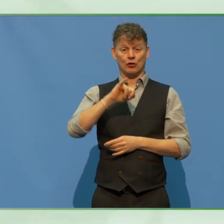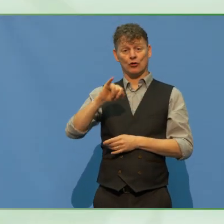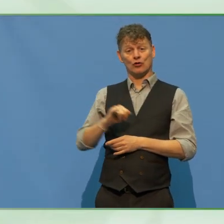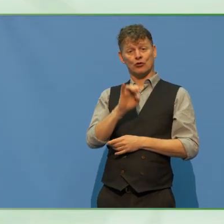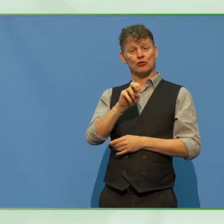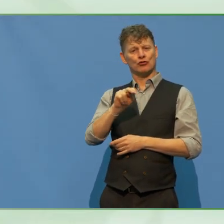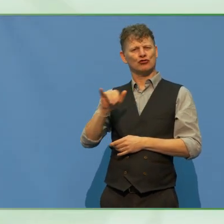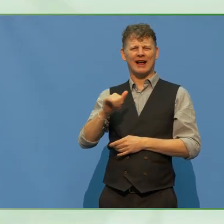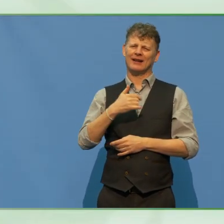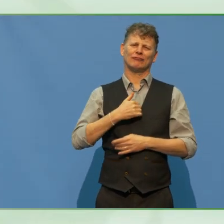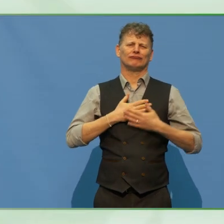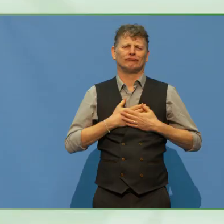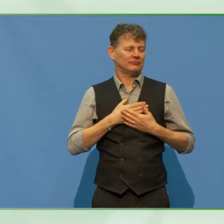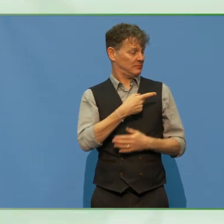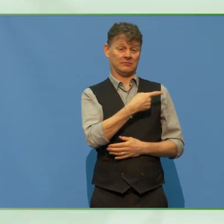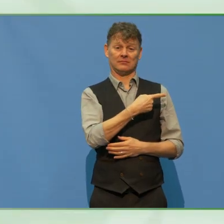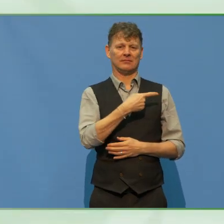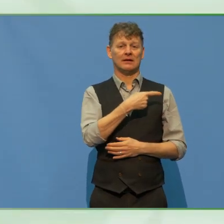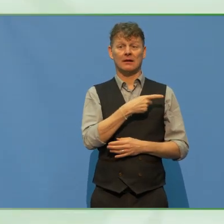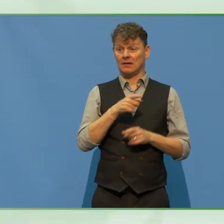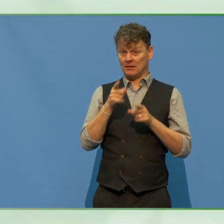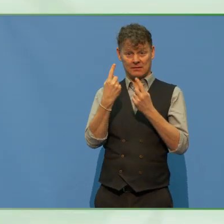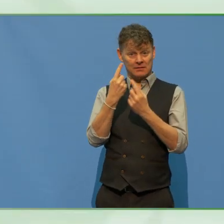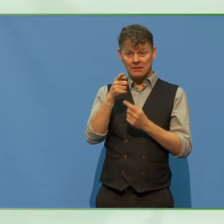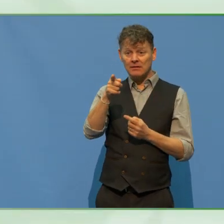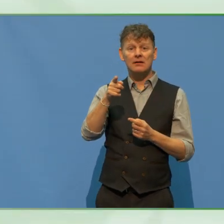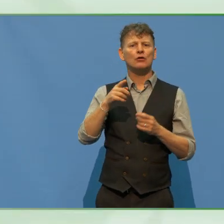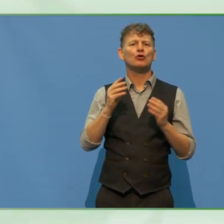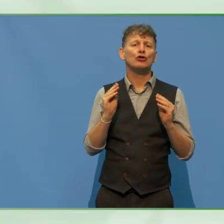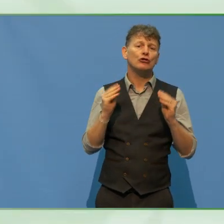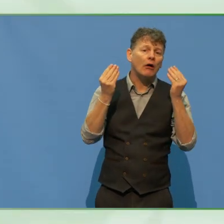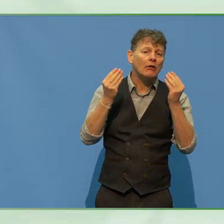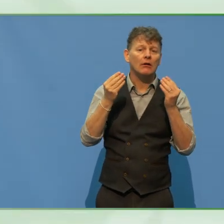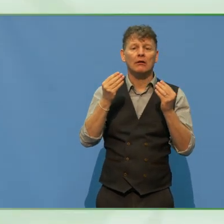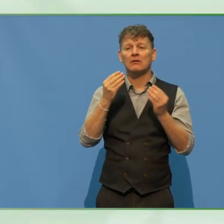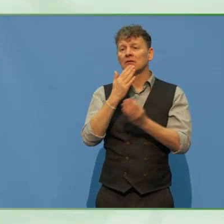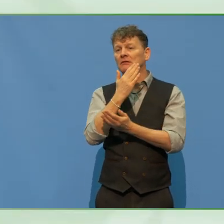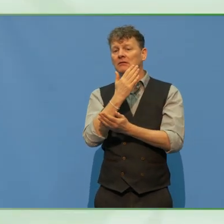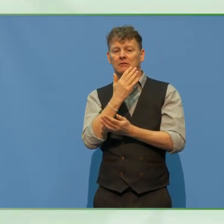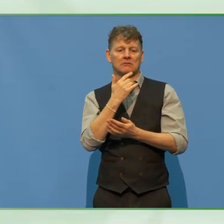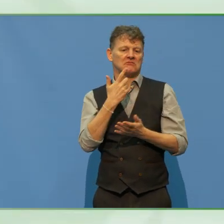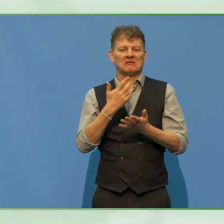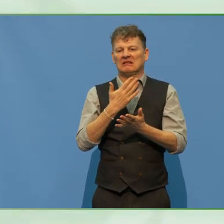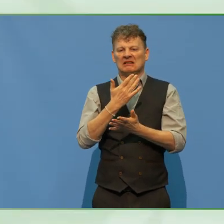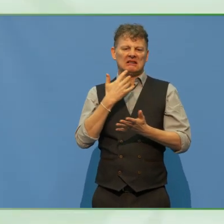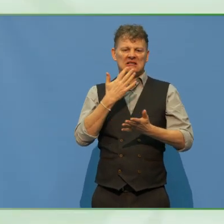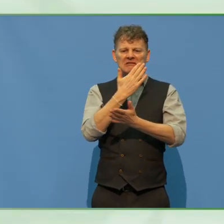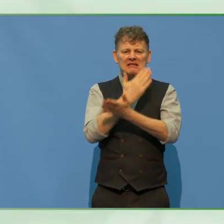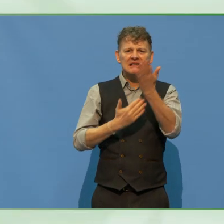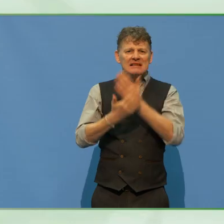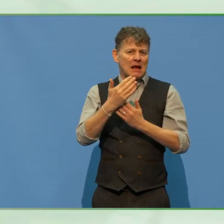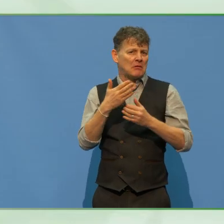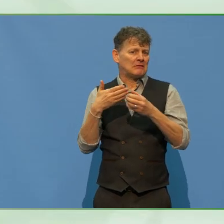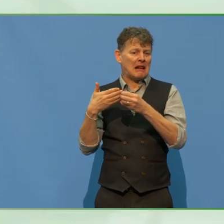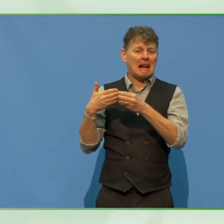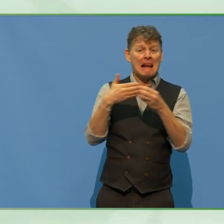that if you're a young disabled leader, there's every likelihood that you have had 30 minutes or 3 hours with Jenny where